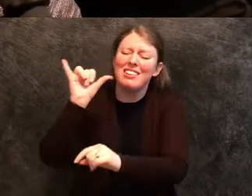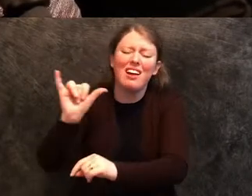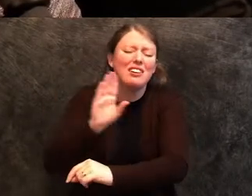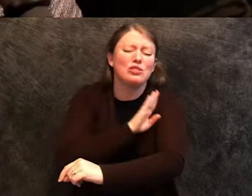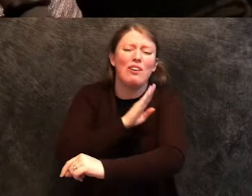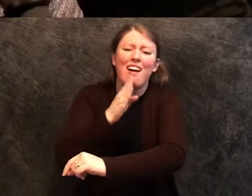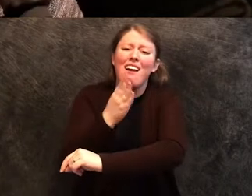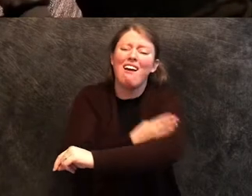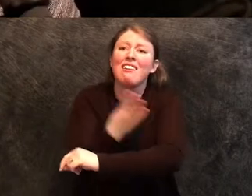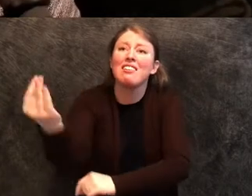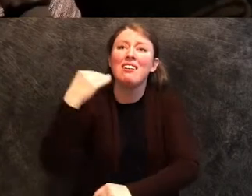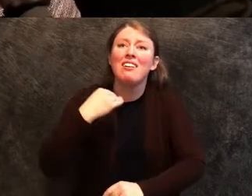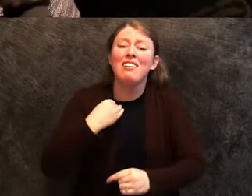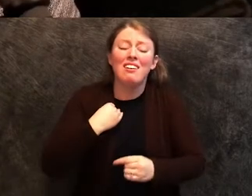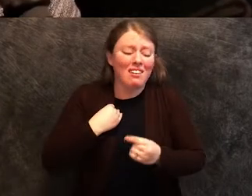Like no